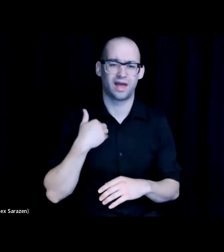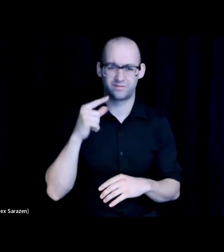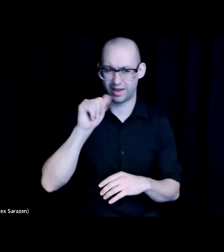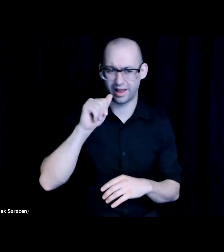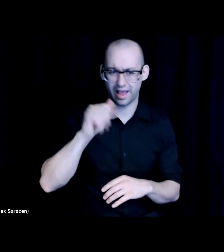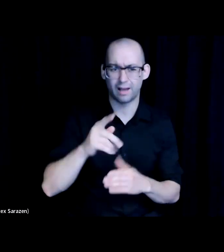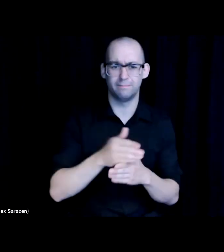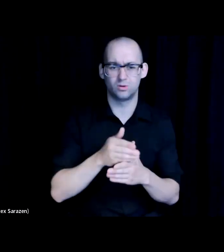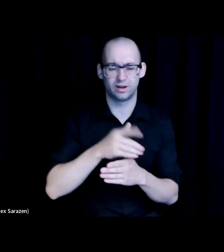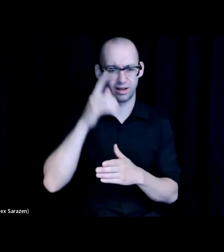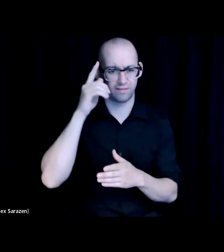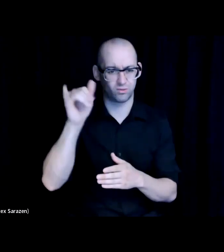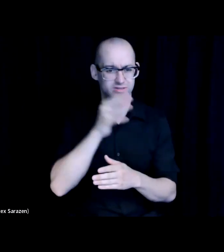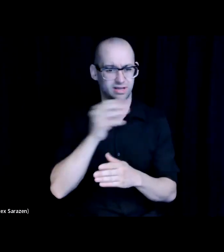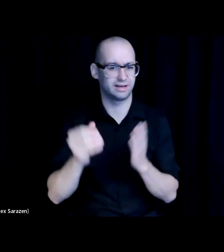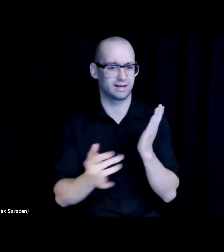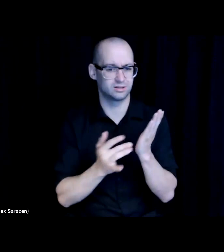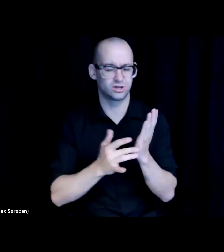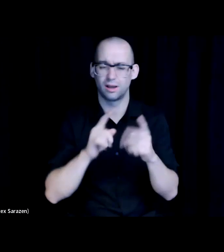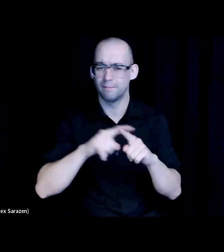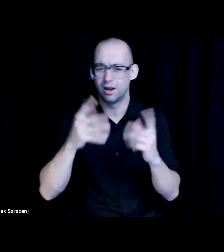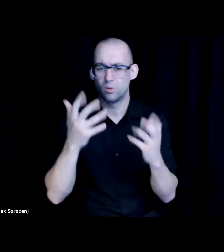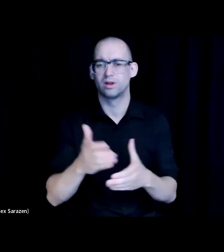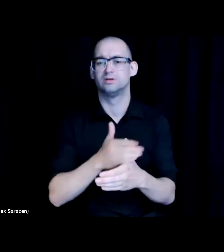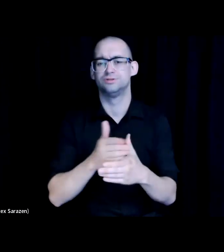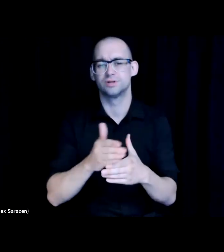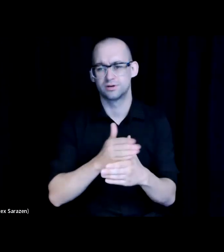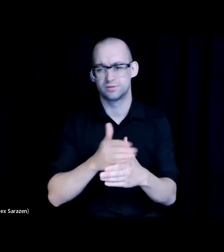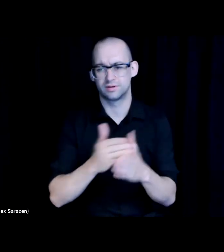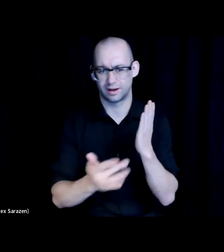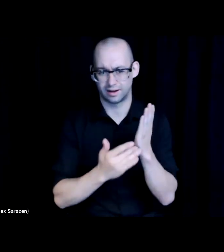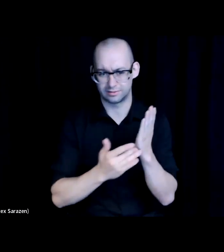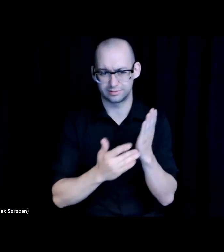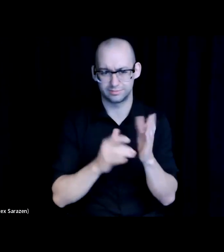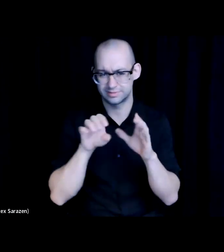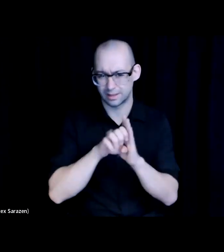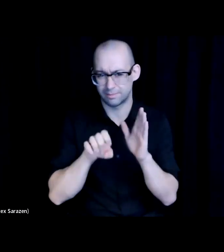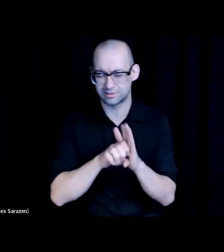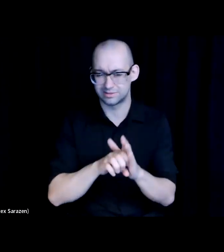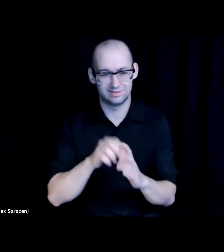technology. However, I want to share that the examples that I share are not encompassing of all of